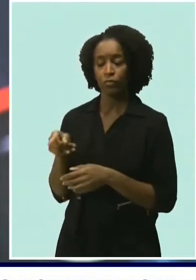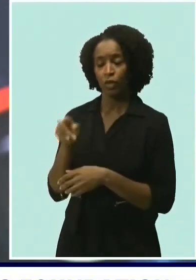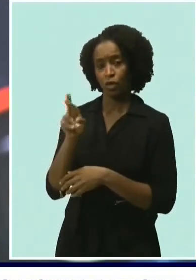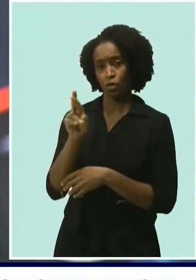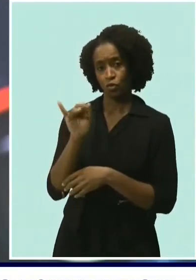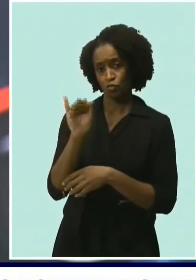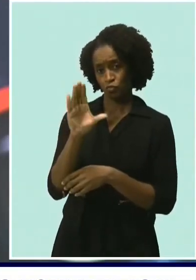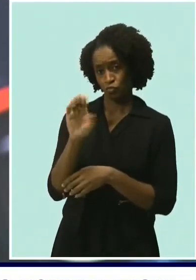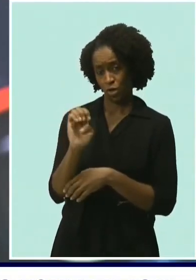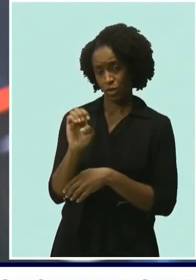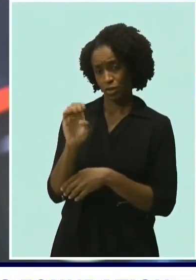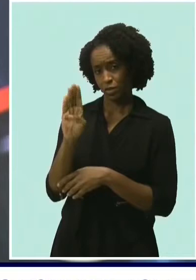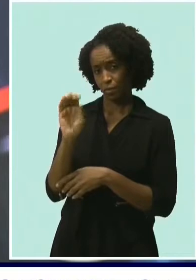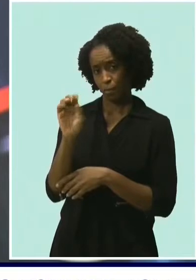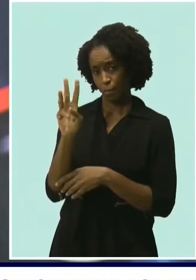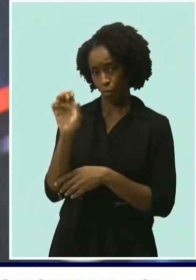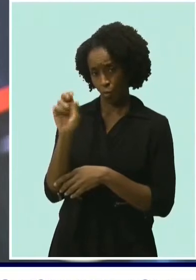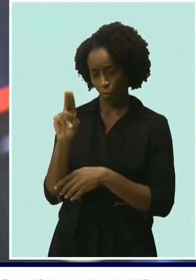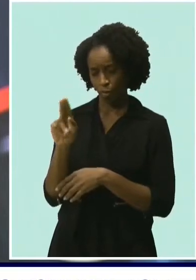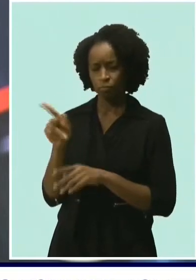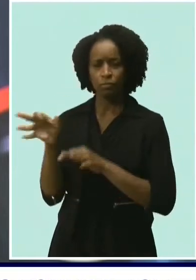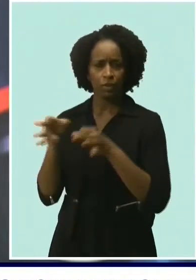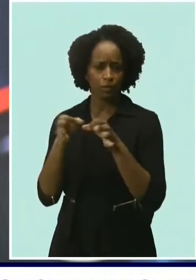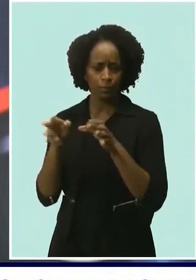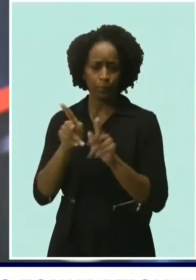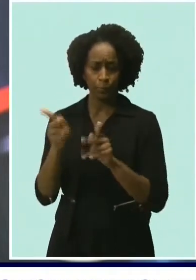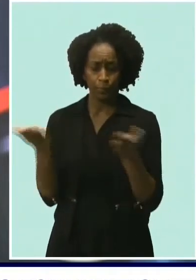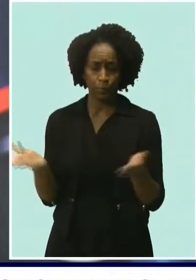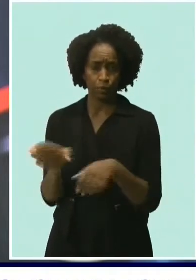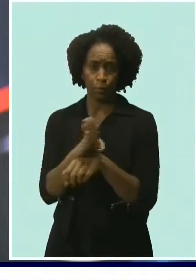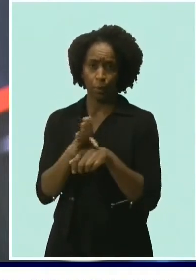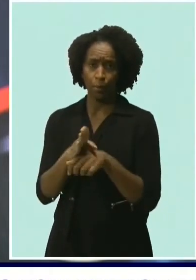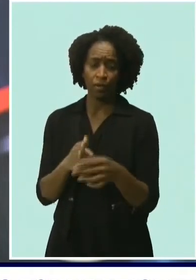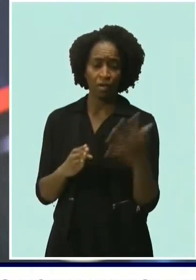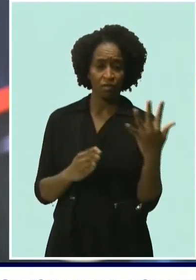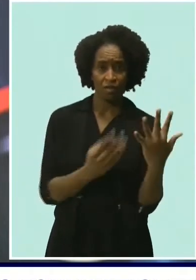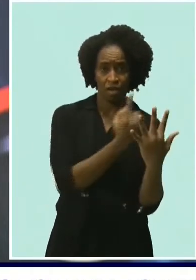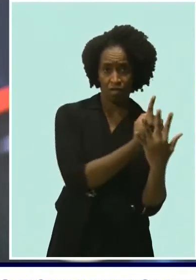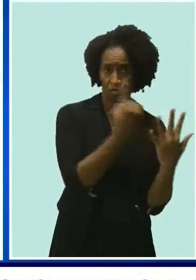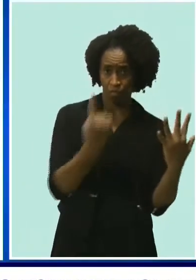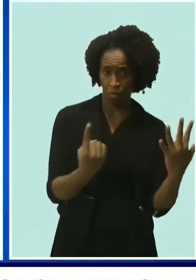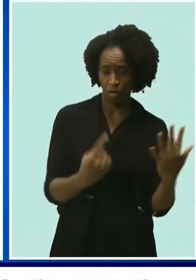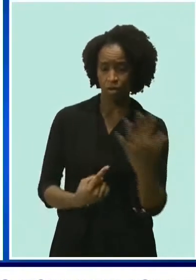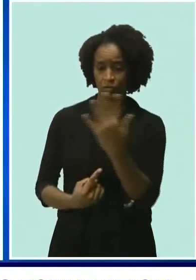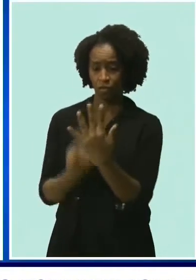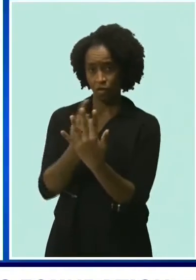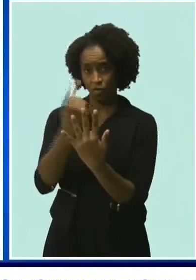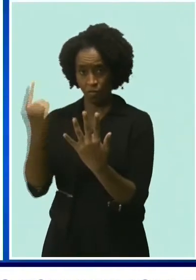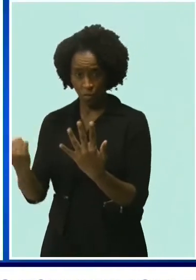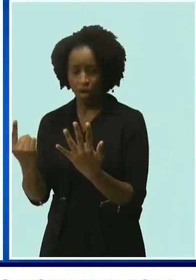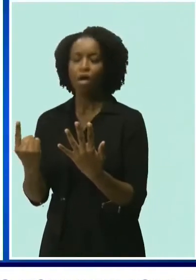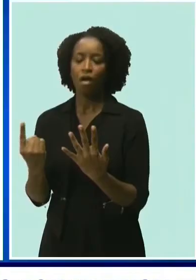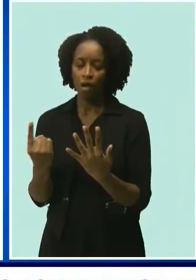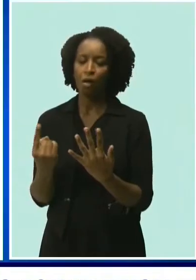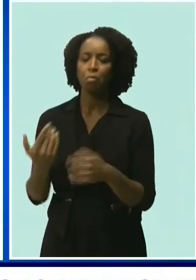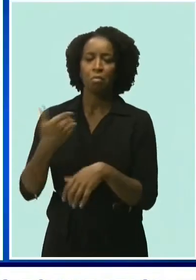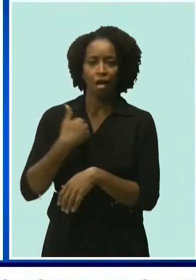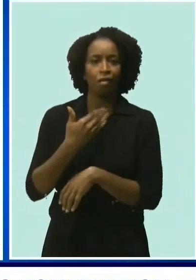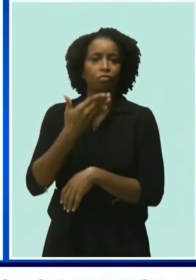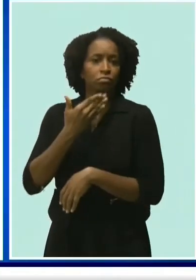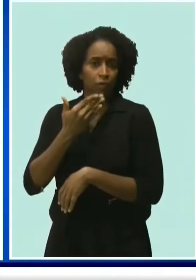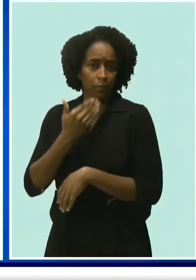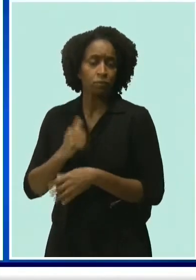statistics that 1 in every 5 Barbadians has diabetes is cause for concern. This figure exceeds the world